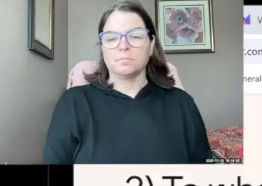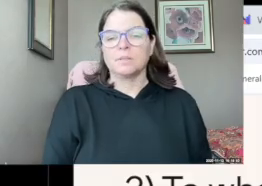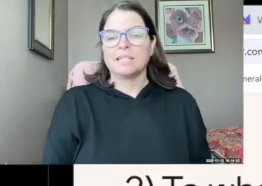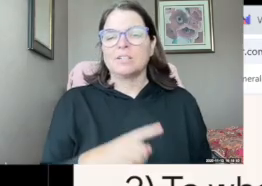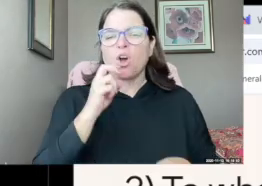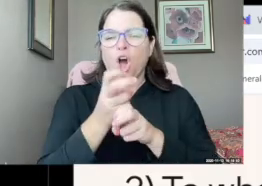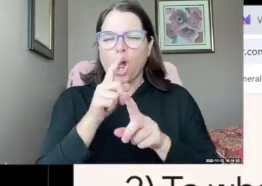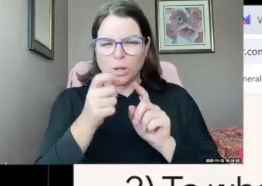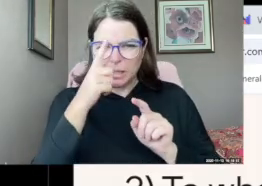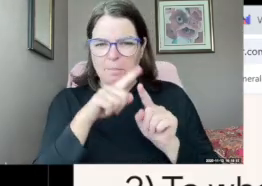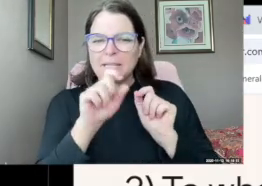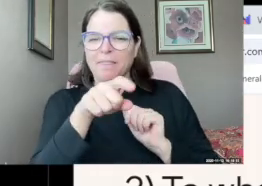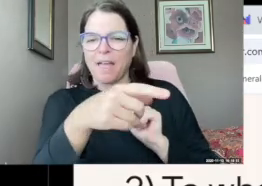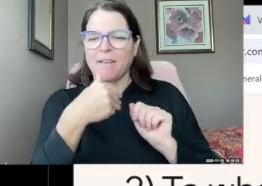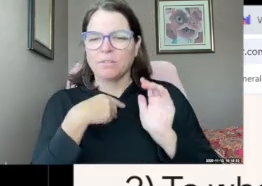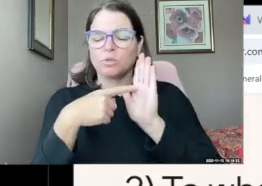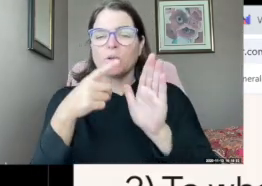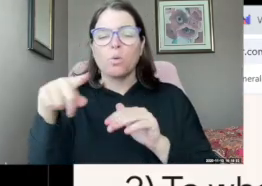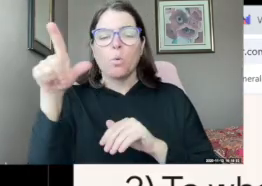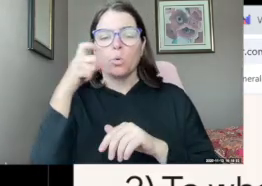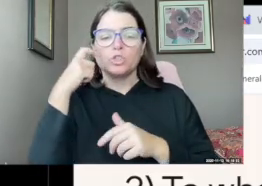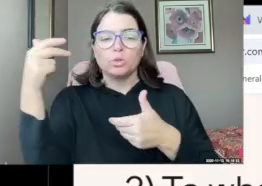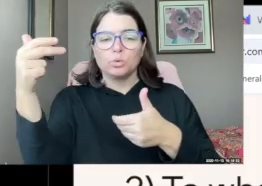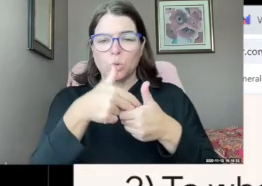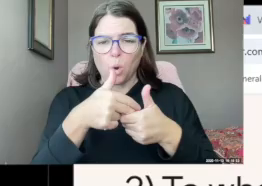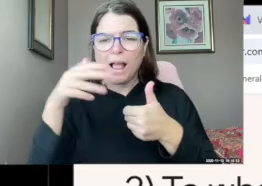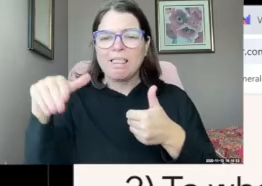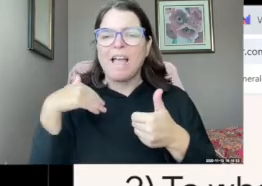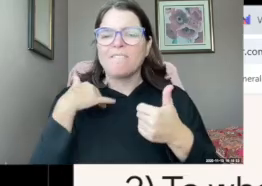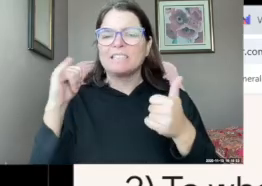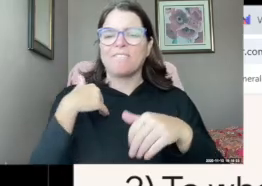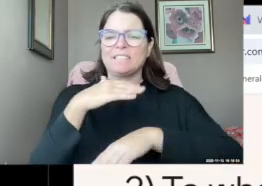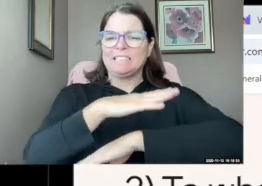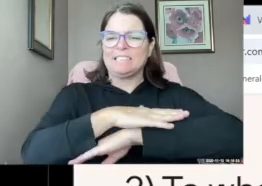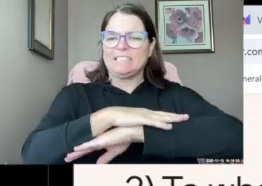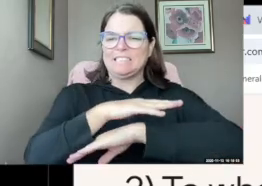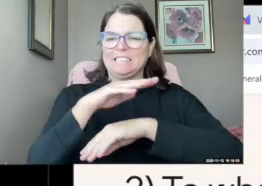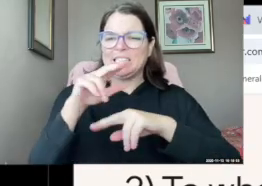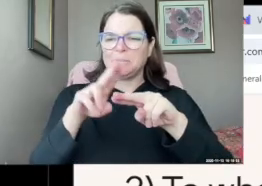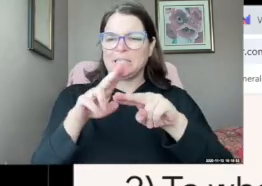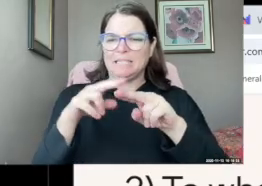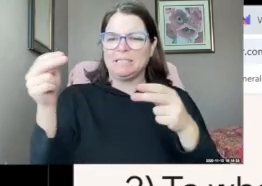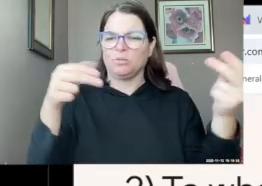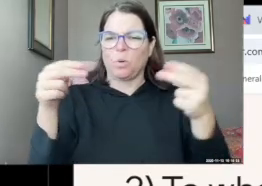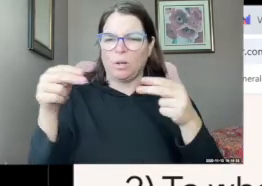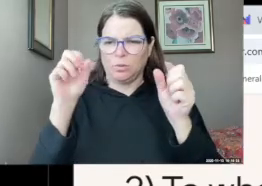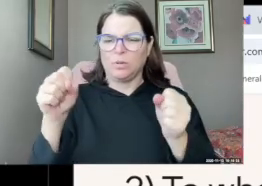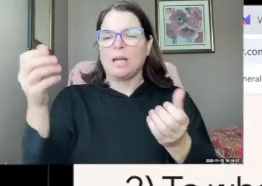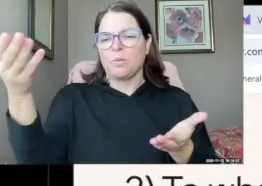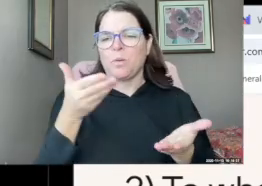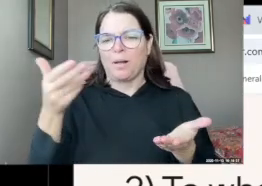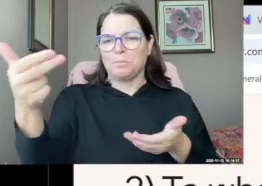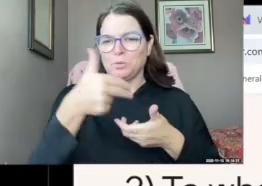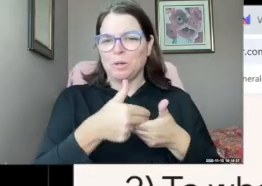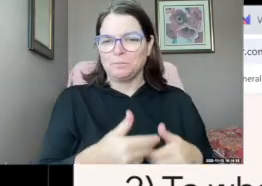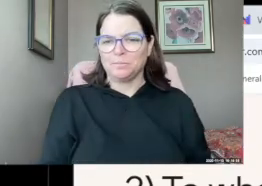And really quickly too, for those that joined the room, sorry, that may have come in late, there are still a few seats at the table. If you'd like to join